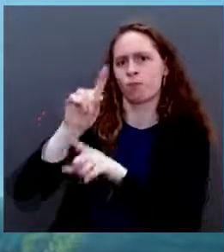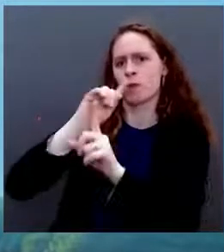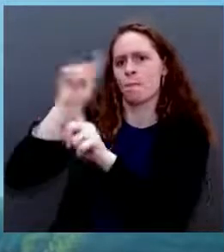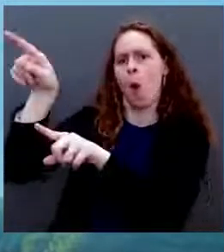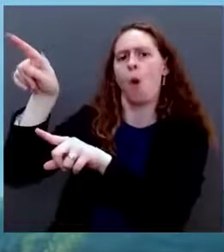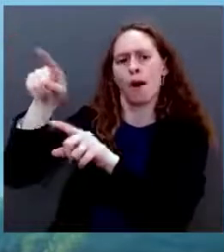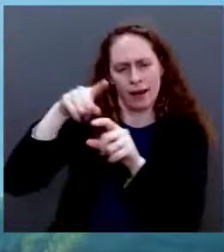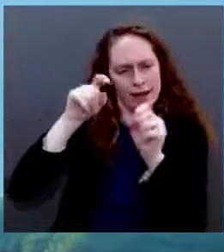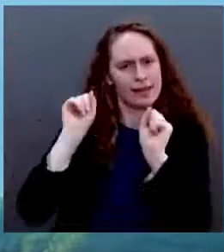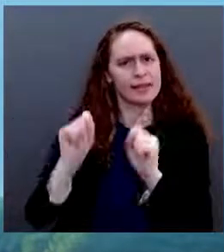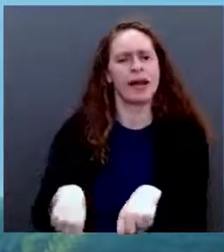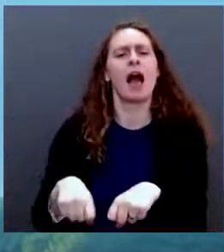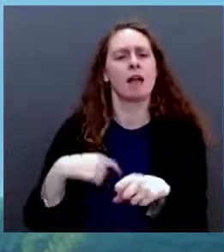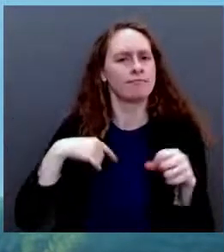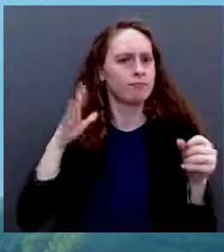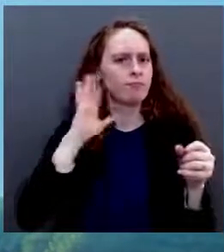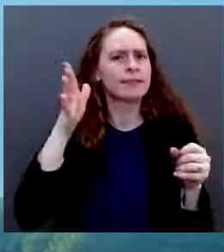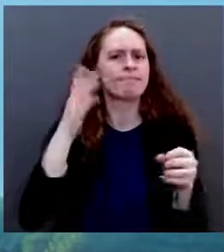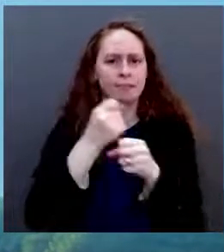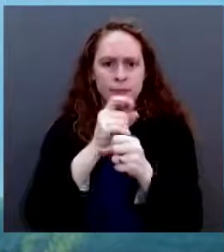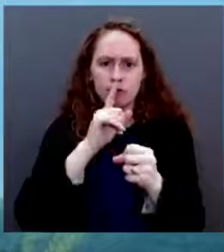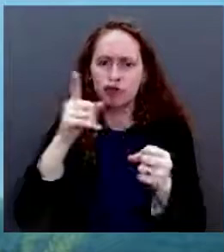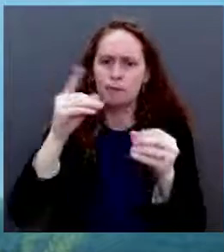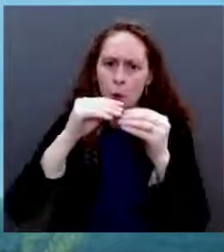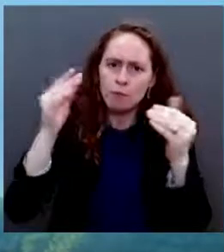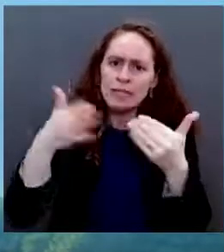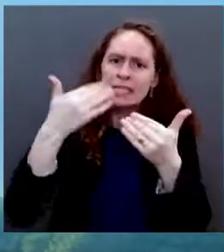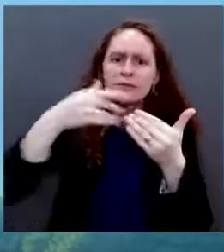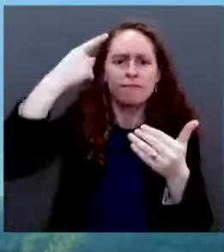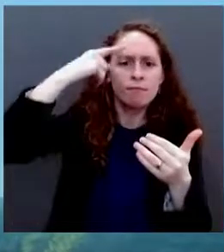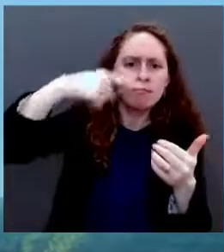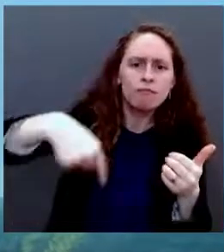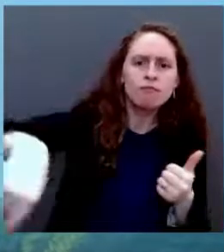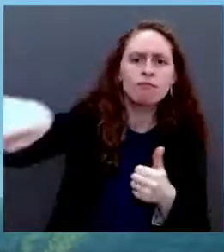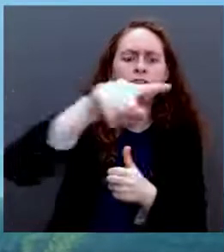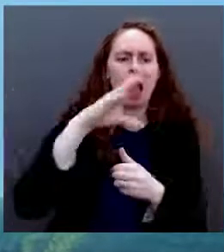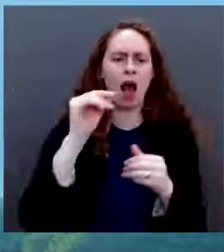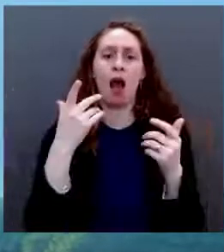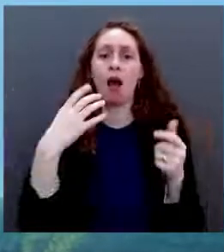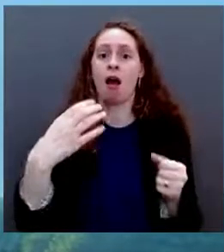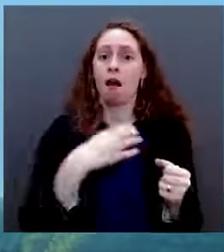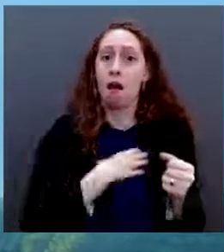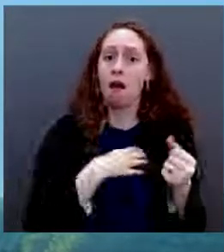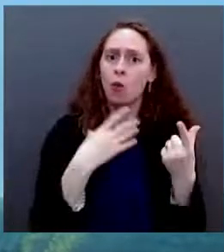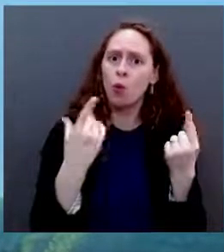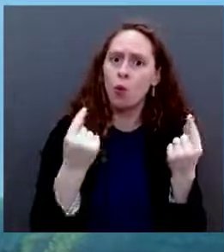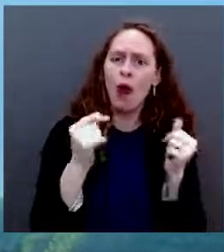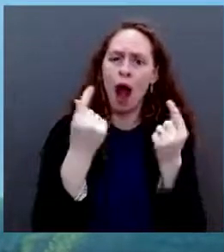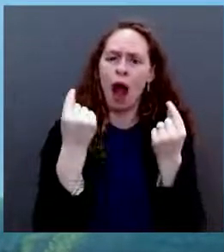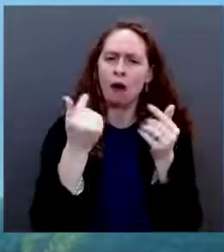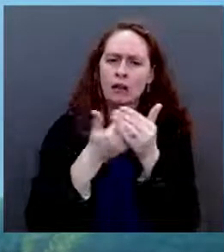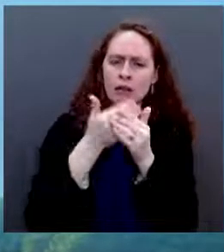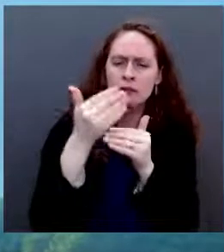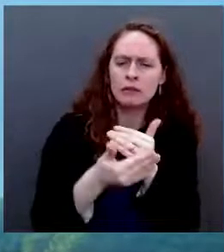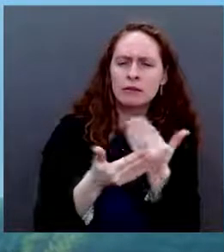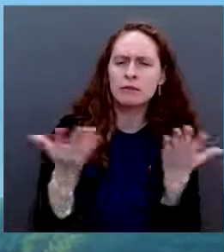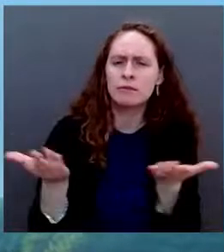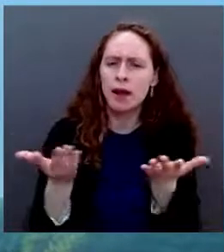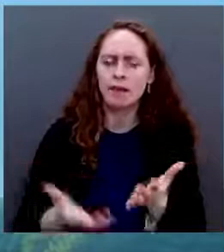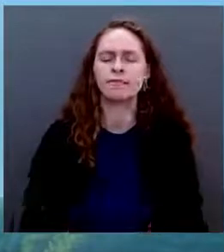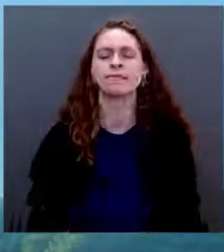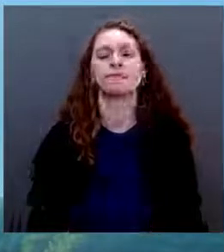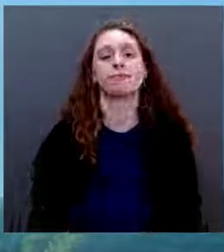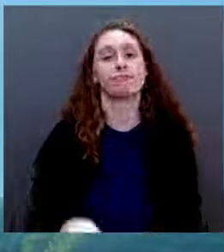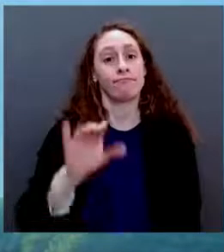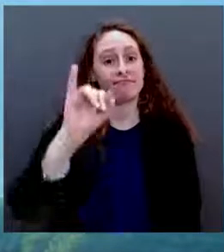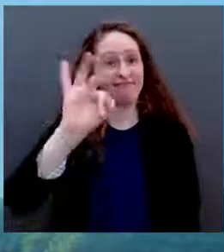complaints. Where complaints relate to antitrust violations, whistleblowers will be protected in many cases by the